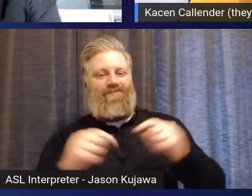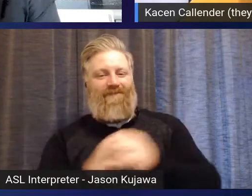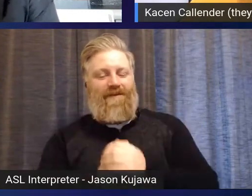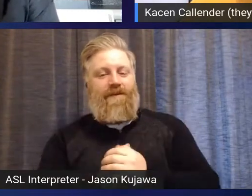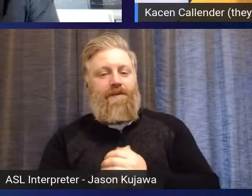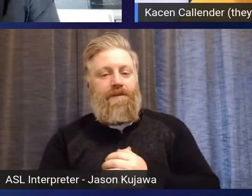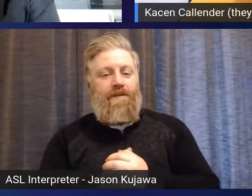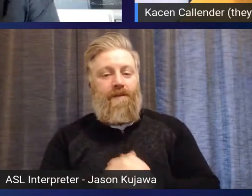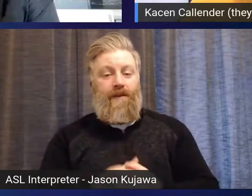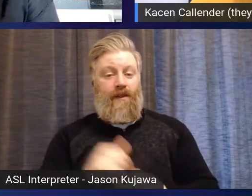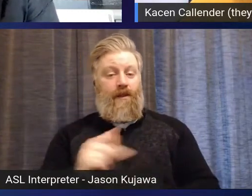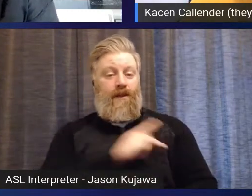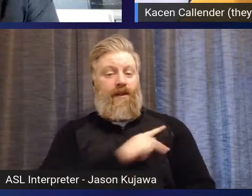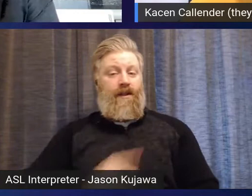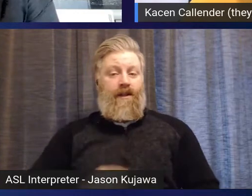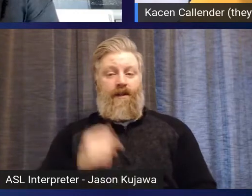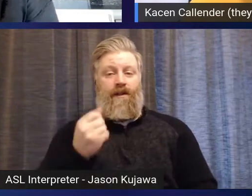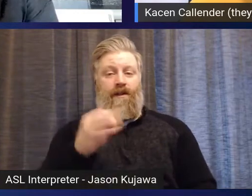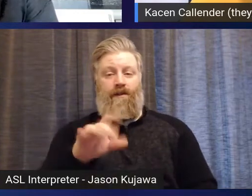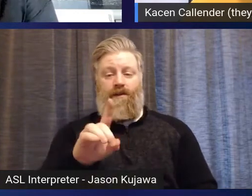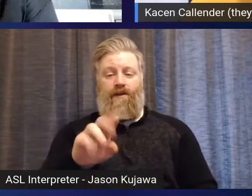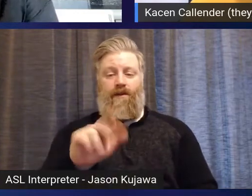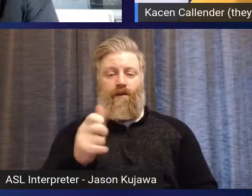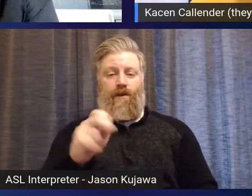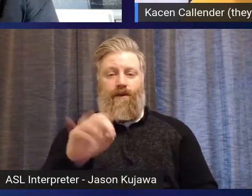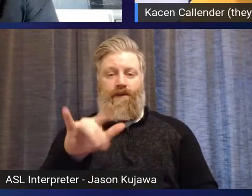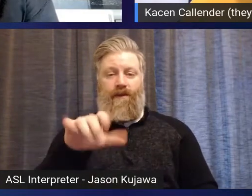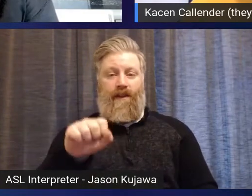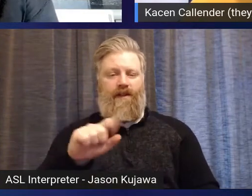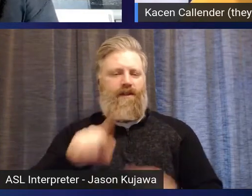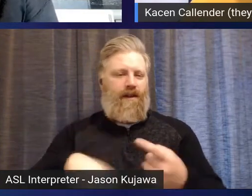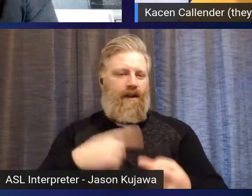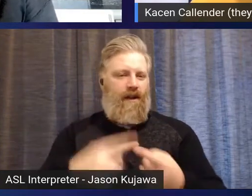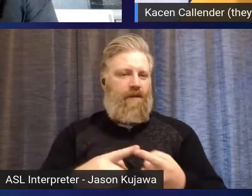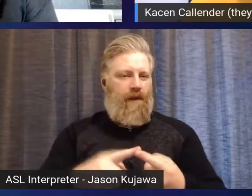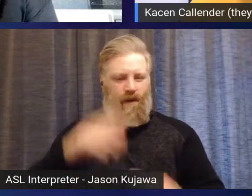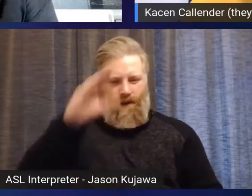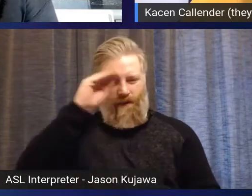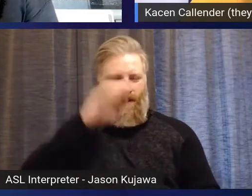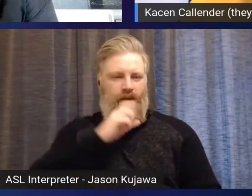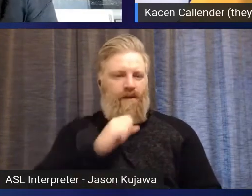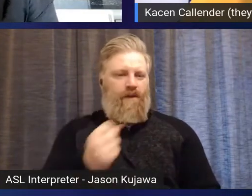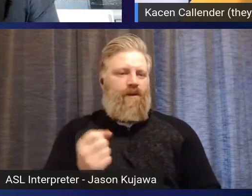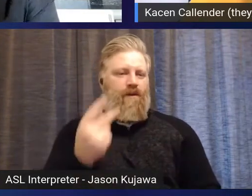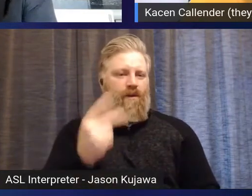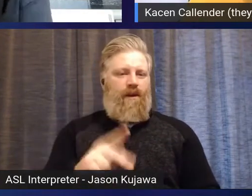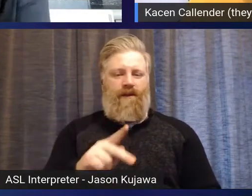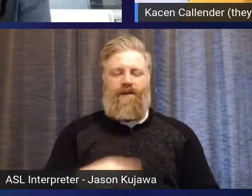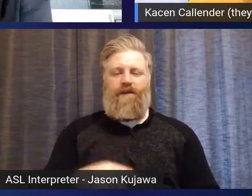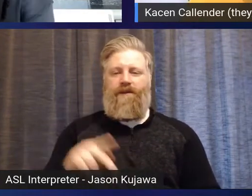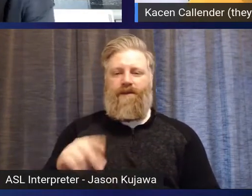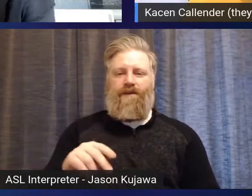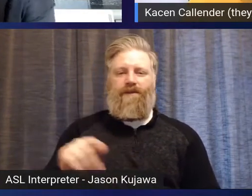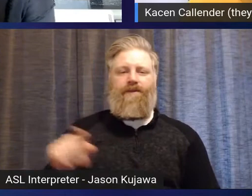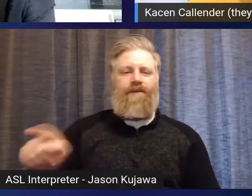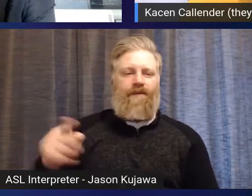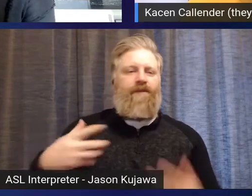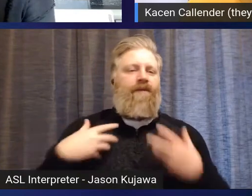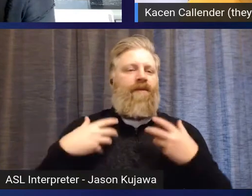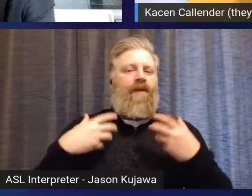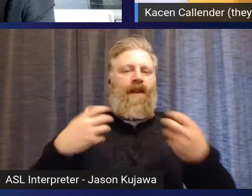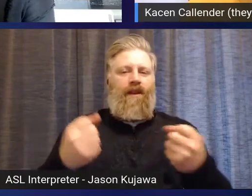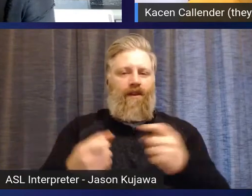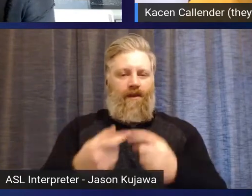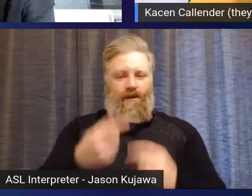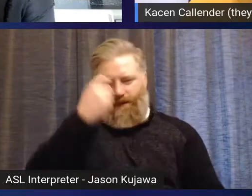say that King and the Dragonflies is about 12-year-old Kingston James, who is healing from the loss of the